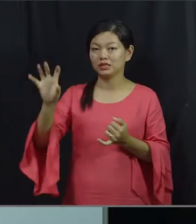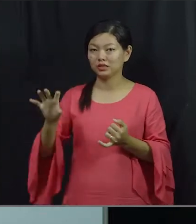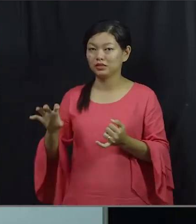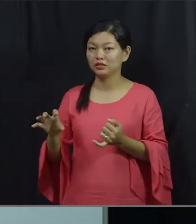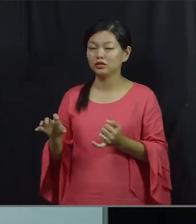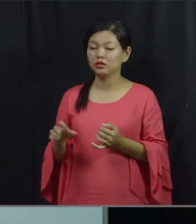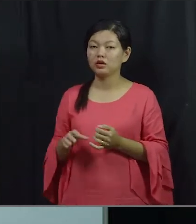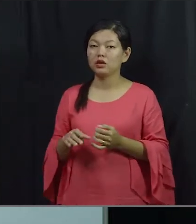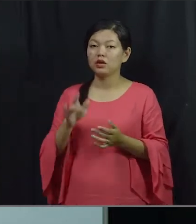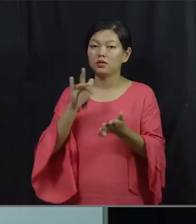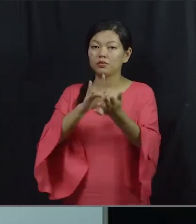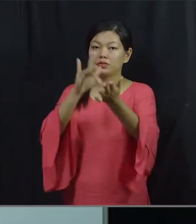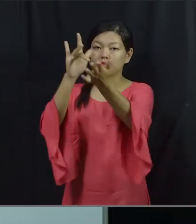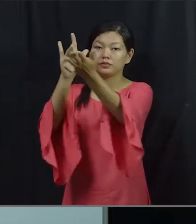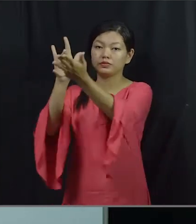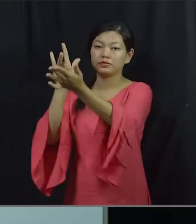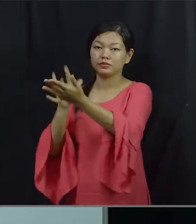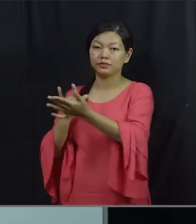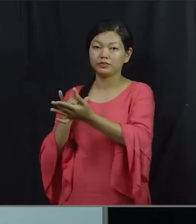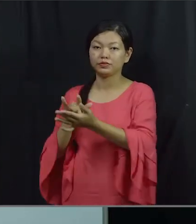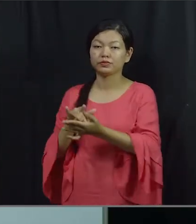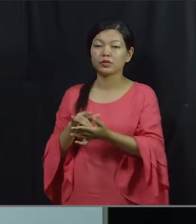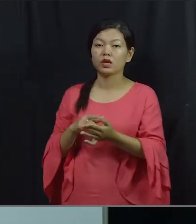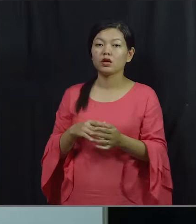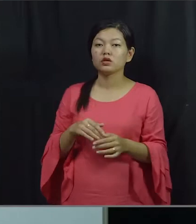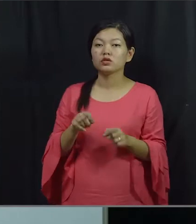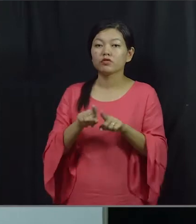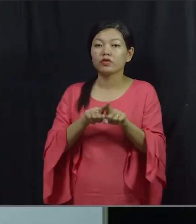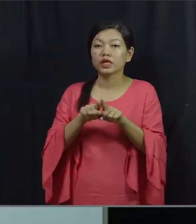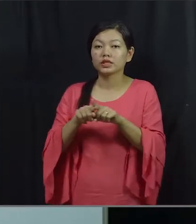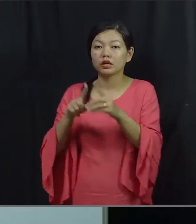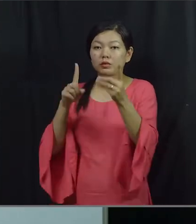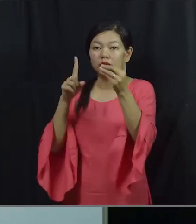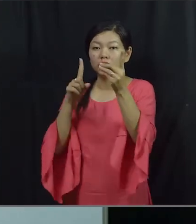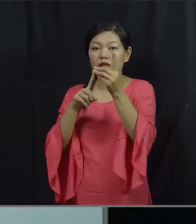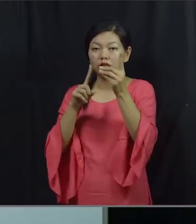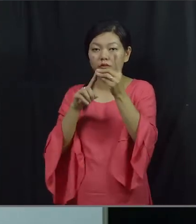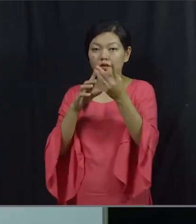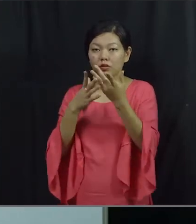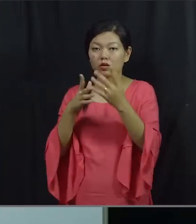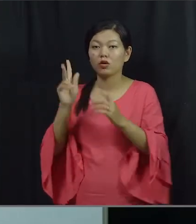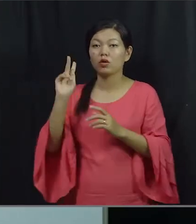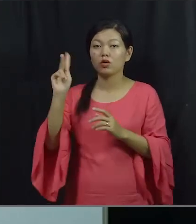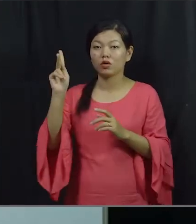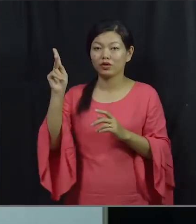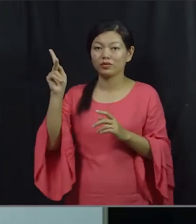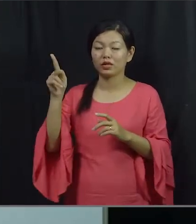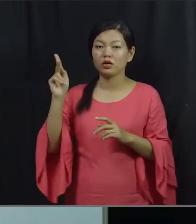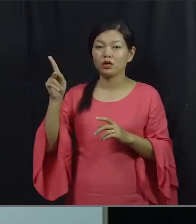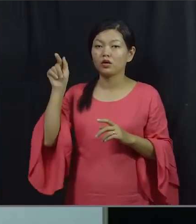trader from one district may trade with the other district, isn't it? So for example, in Kohima also we see